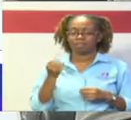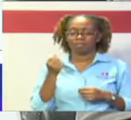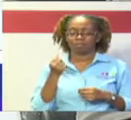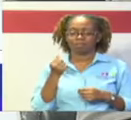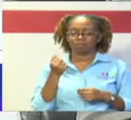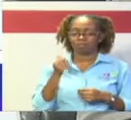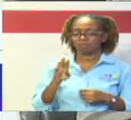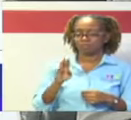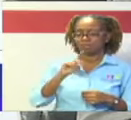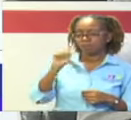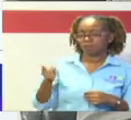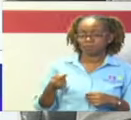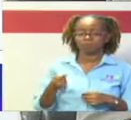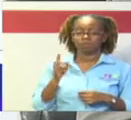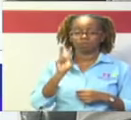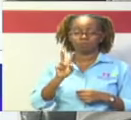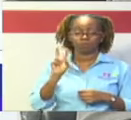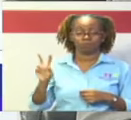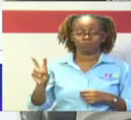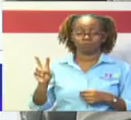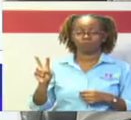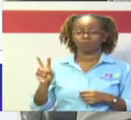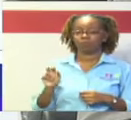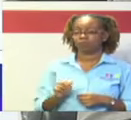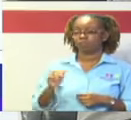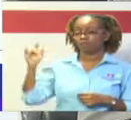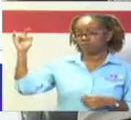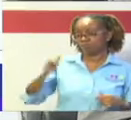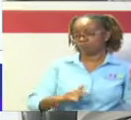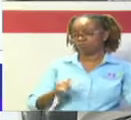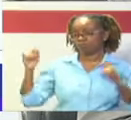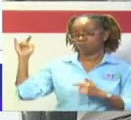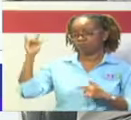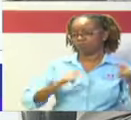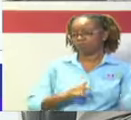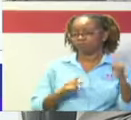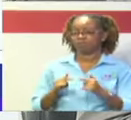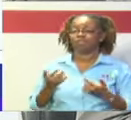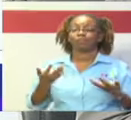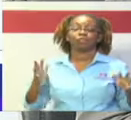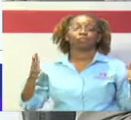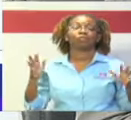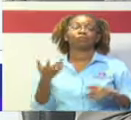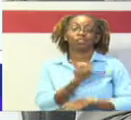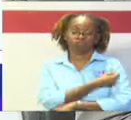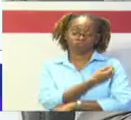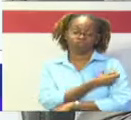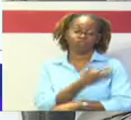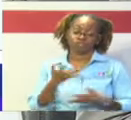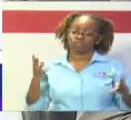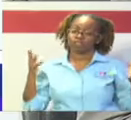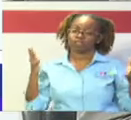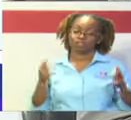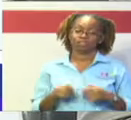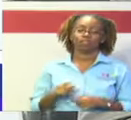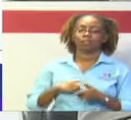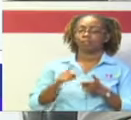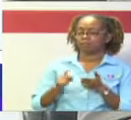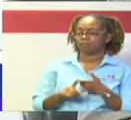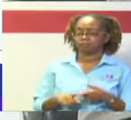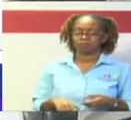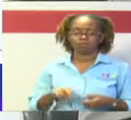14,222 returning to the country vaccinated. And then we had approximately 1,000 or